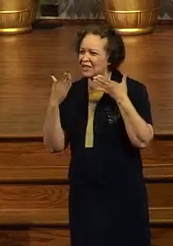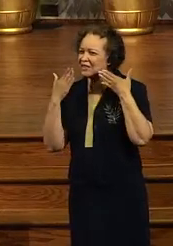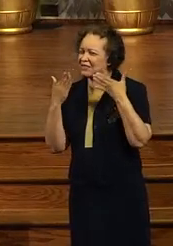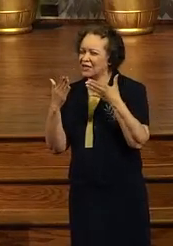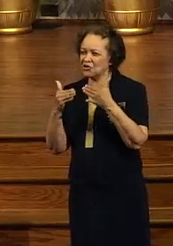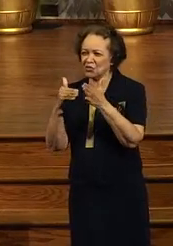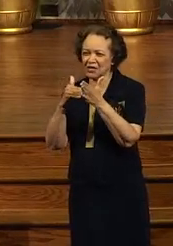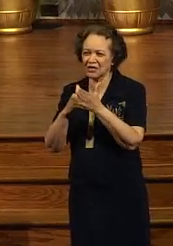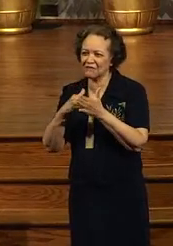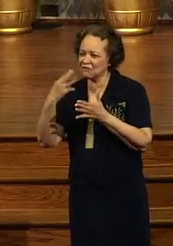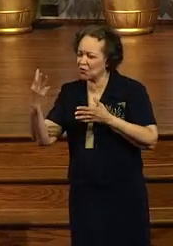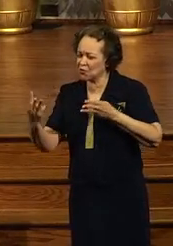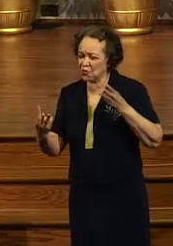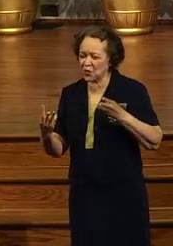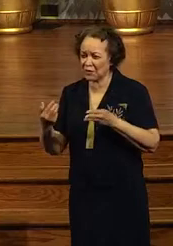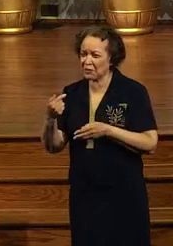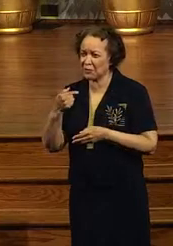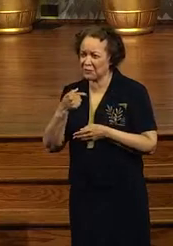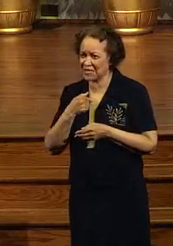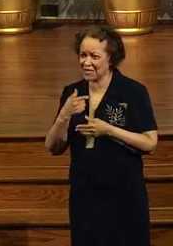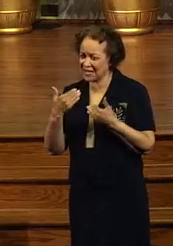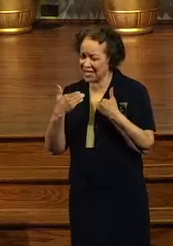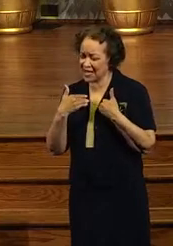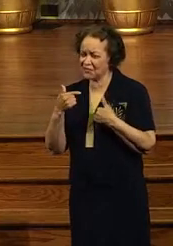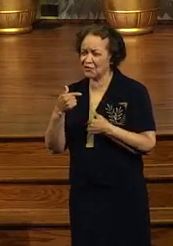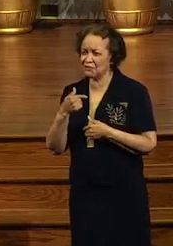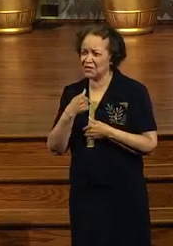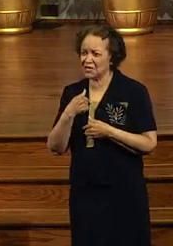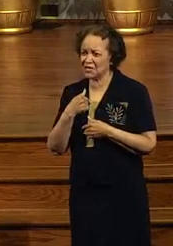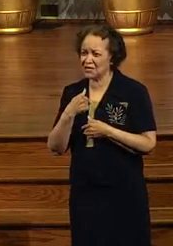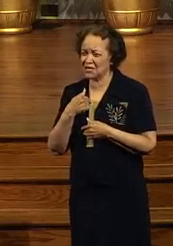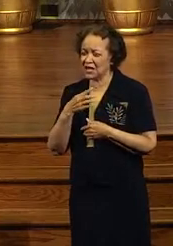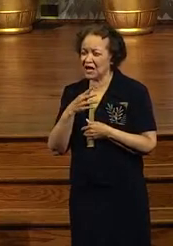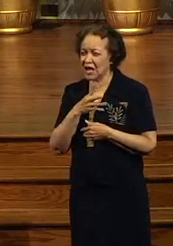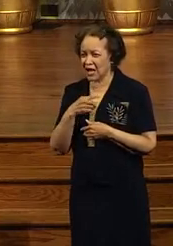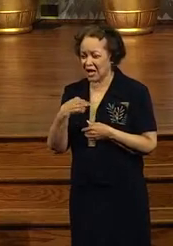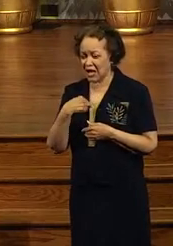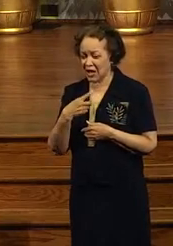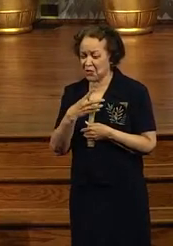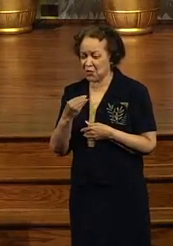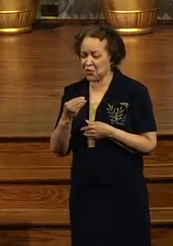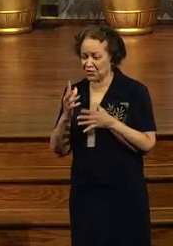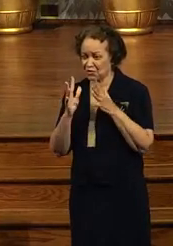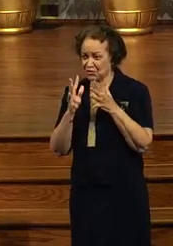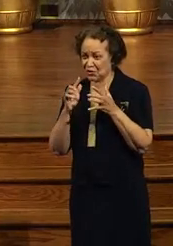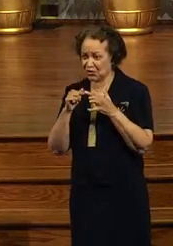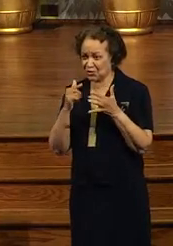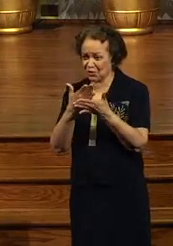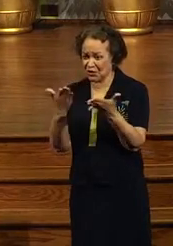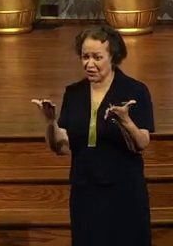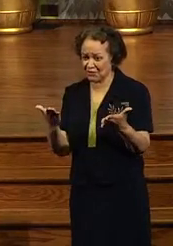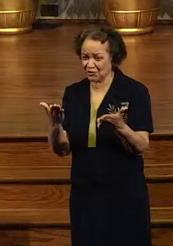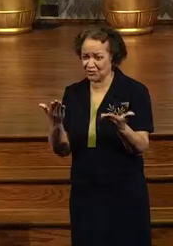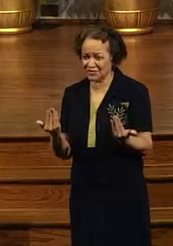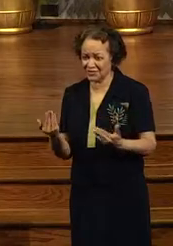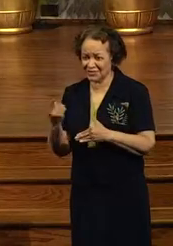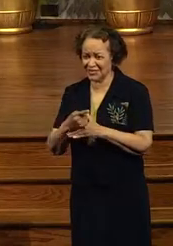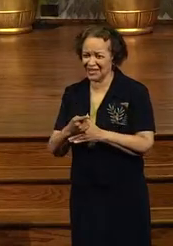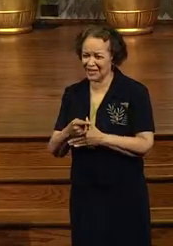again for welcoming me. Thank you for having me, and I hope to meet and speak and talk to everyone while I'm here today. Thank you.